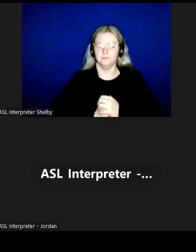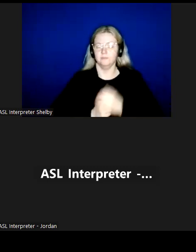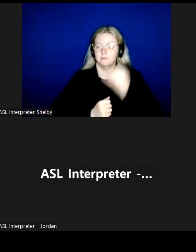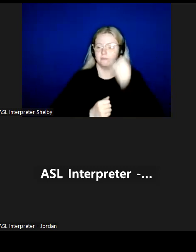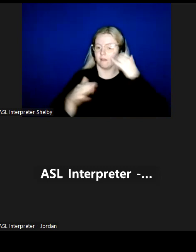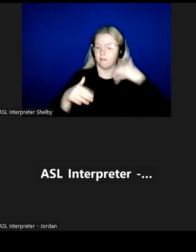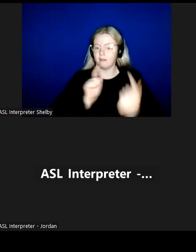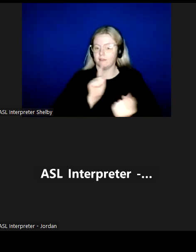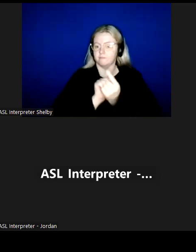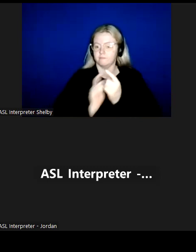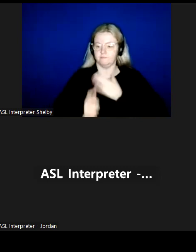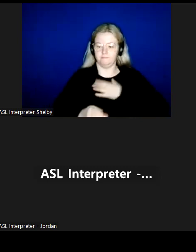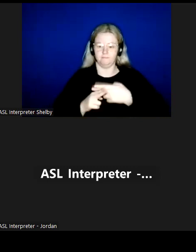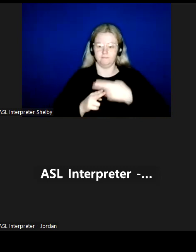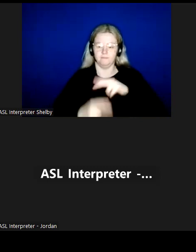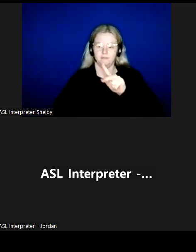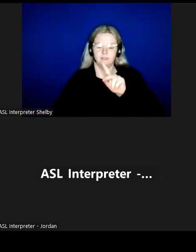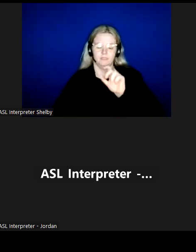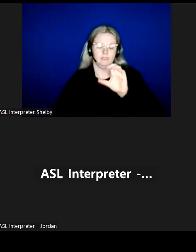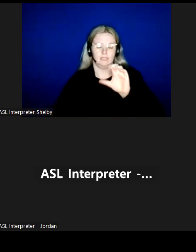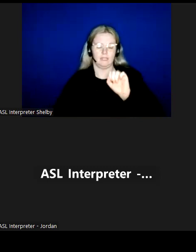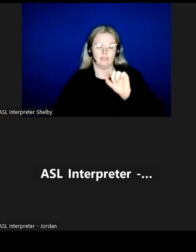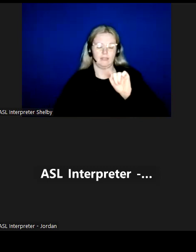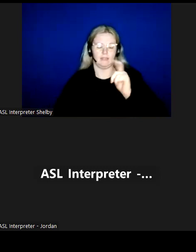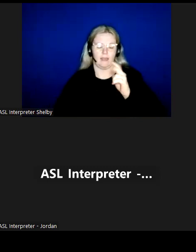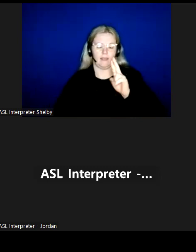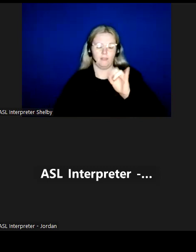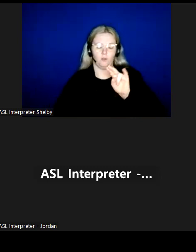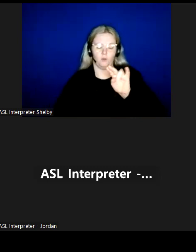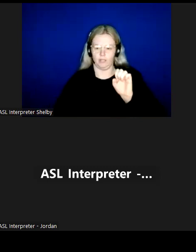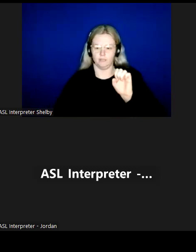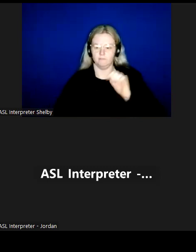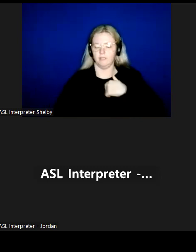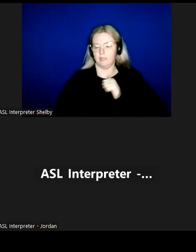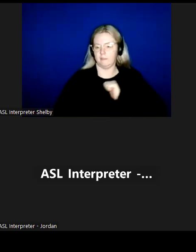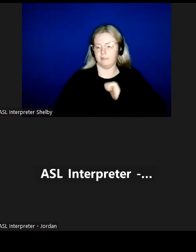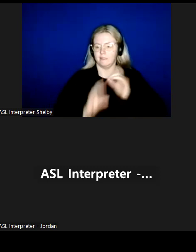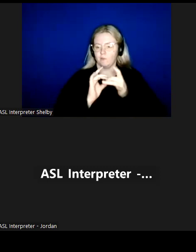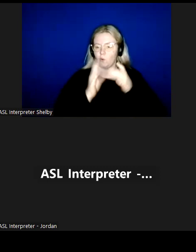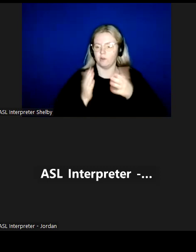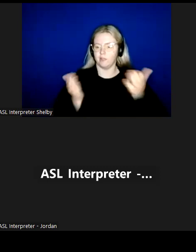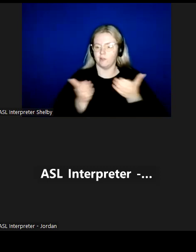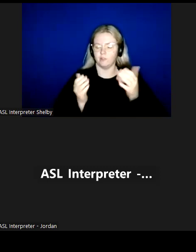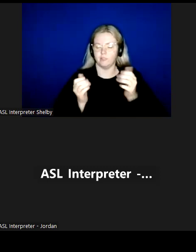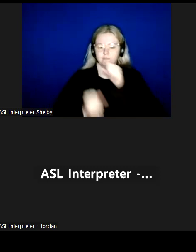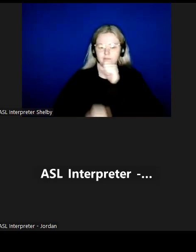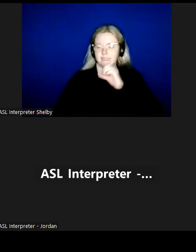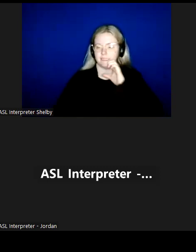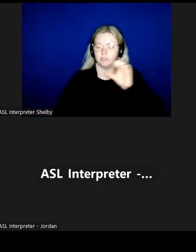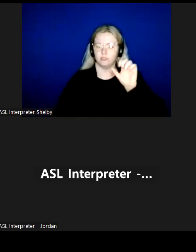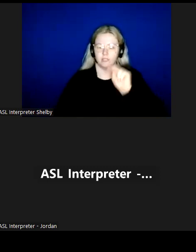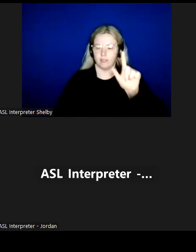me, my name is Catherine Connolly, and I'm the Community Relations and Engagement Coordinator here at Seniors NL. Sign